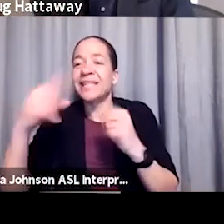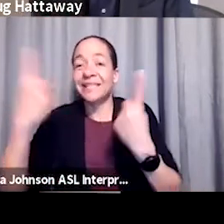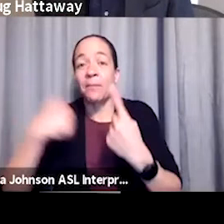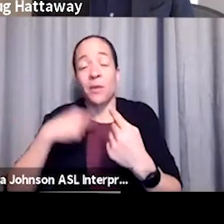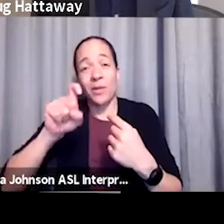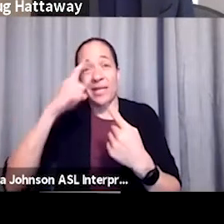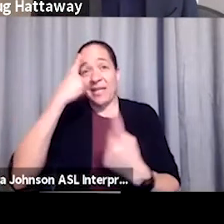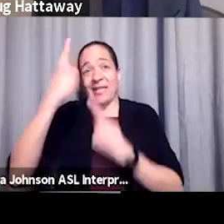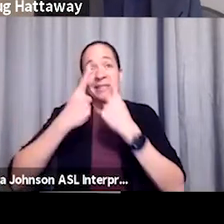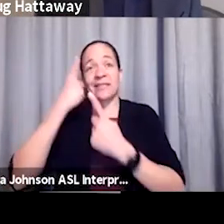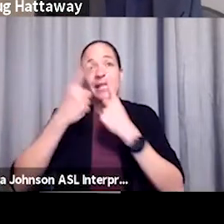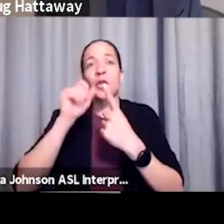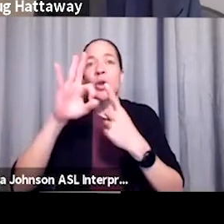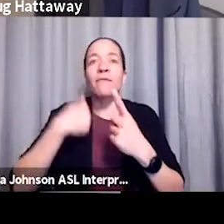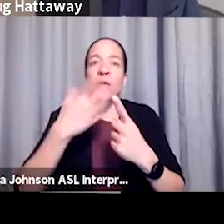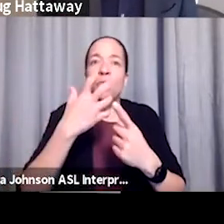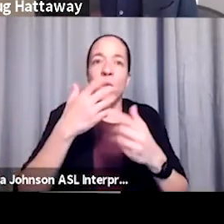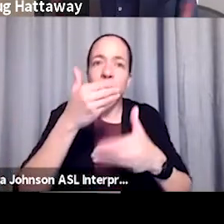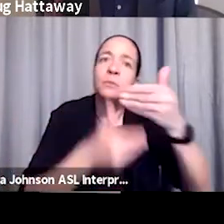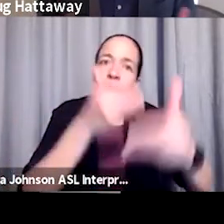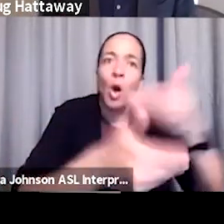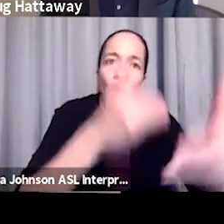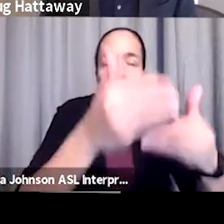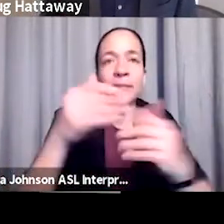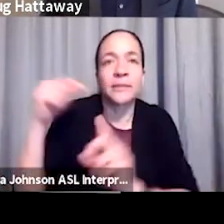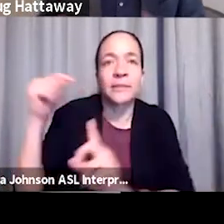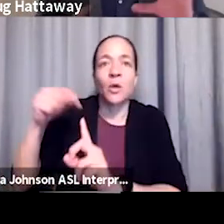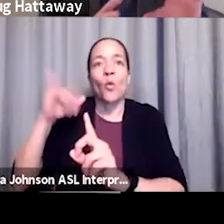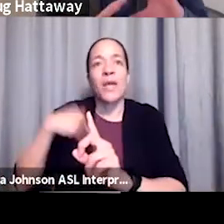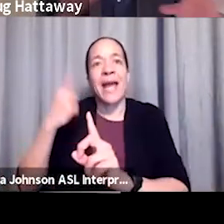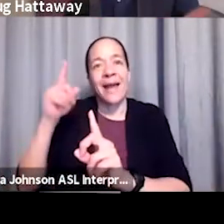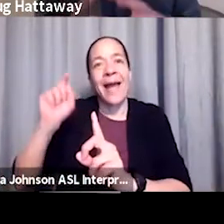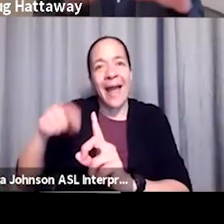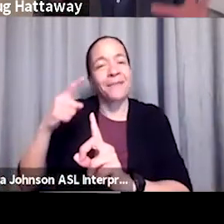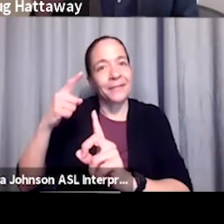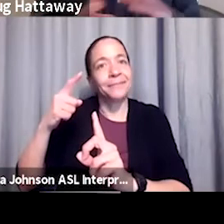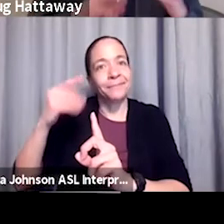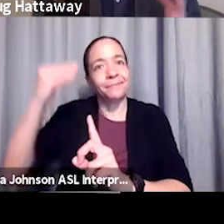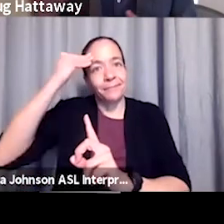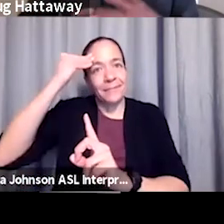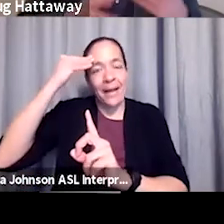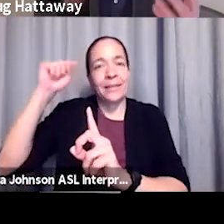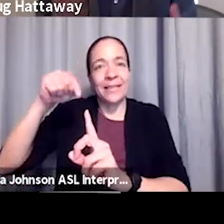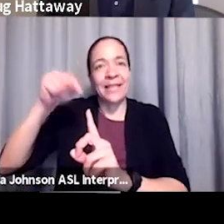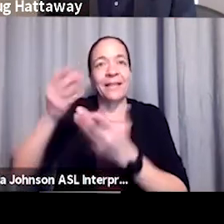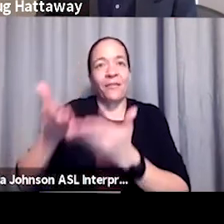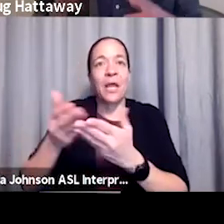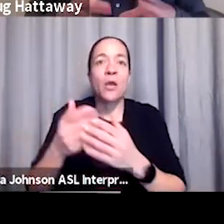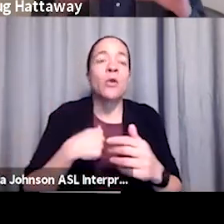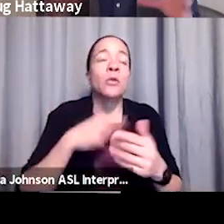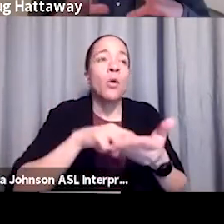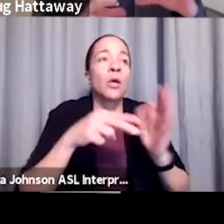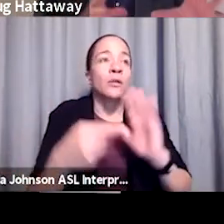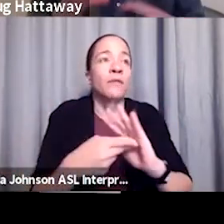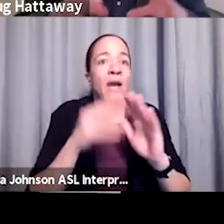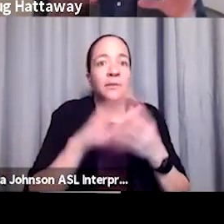make this kind of progress that we want to make. So yeah, absolutely. We had talked about there's lots of ways to define narratives and do narrative change.